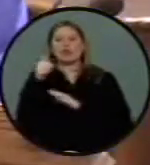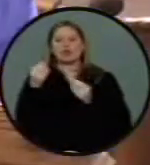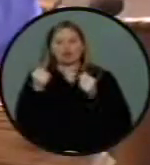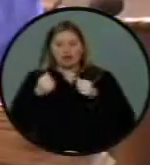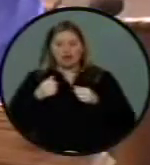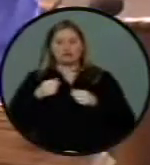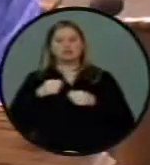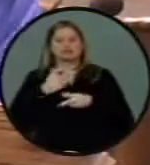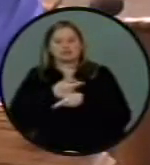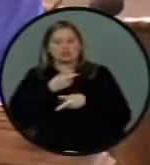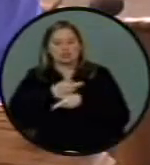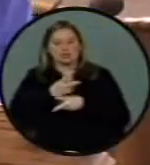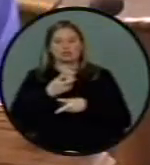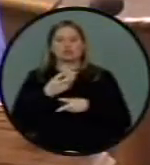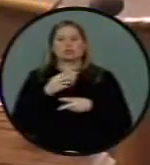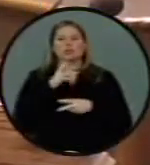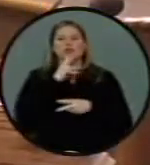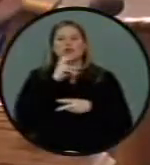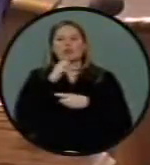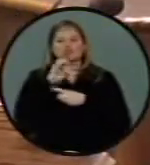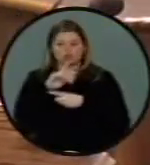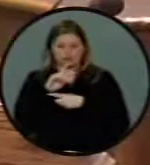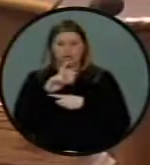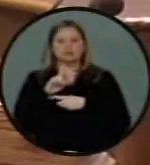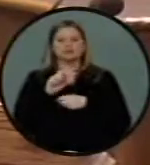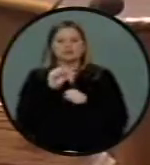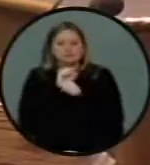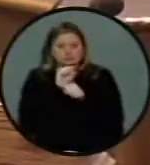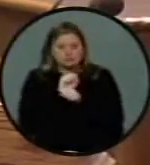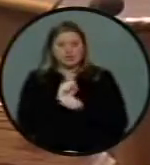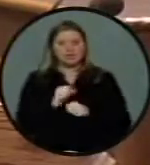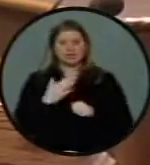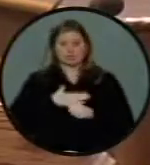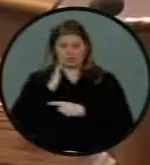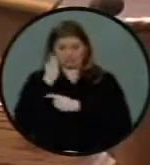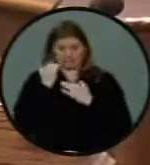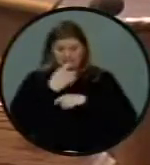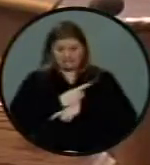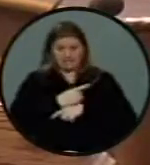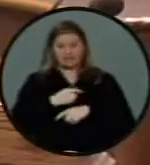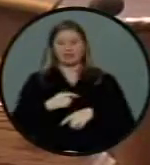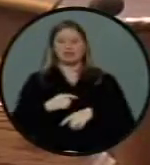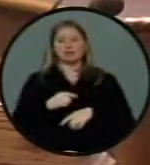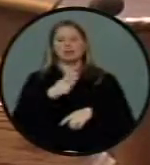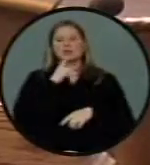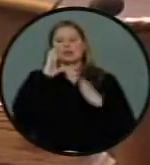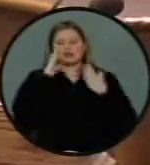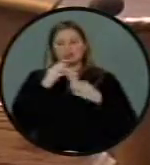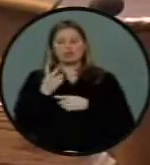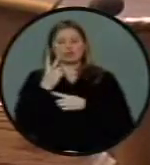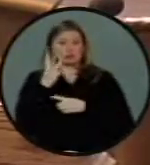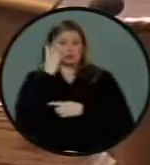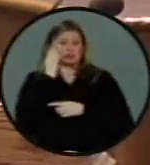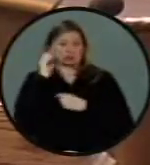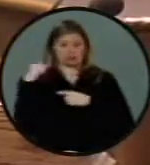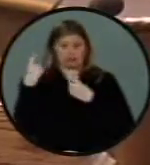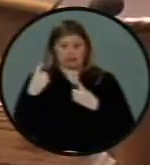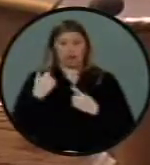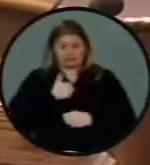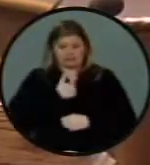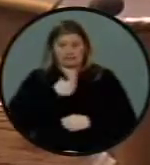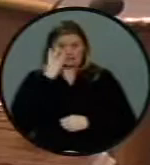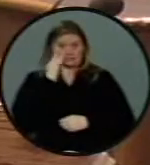land conservation, or watershed management kinds of efforts. So my presentation will be drawing really from 2 sets of experiences that I've